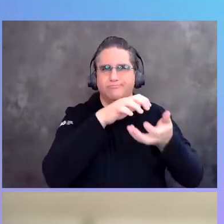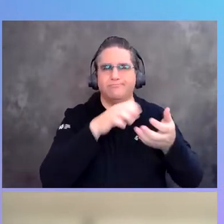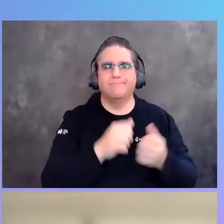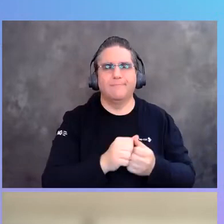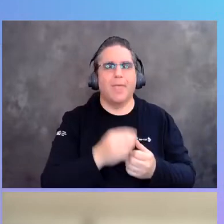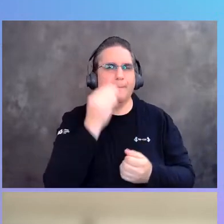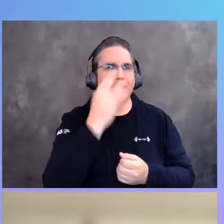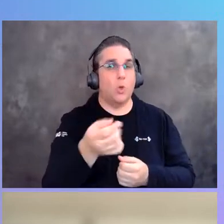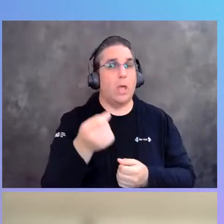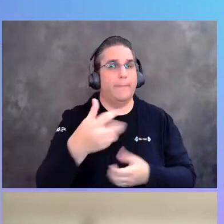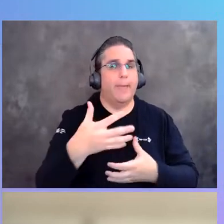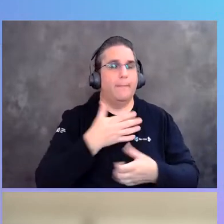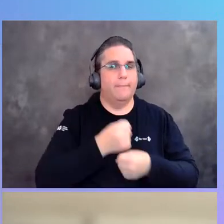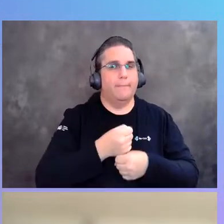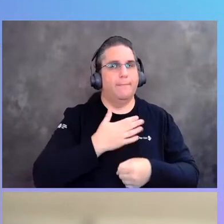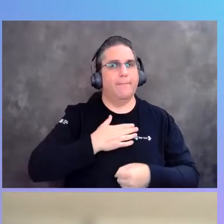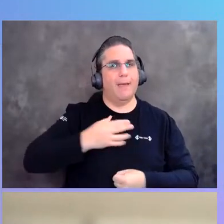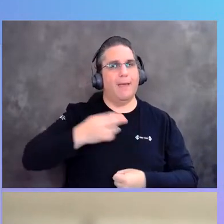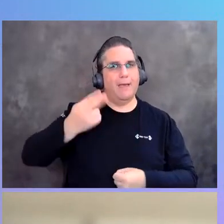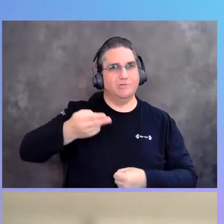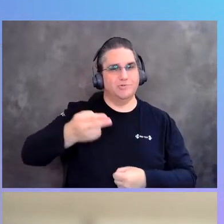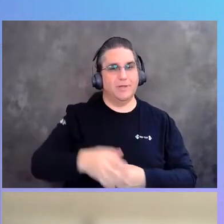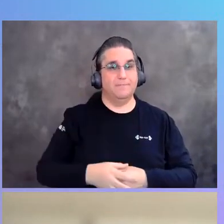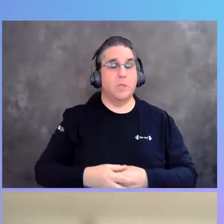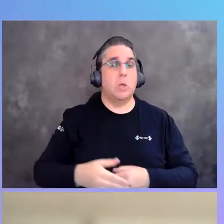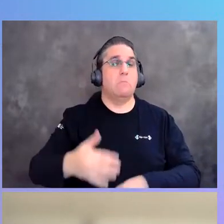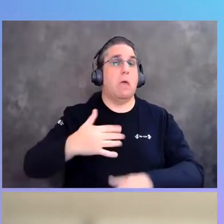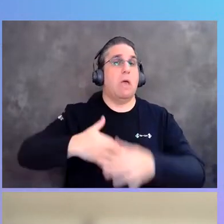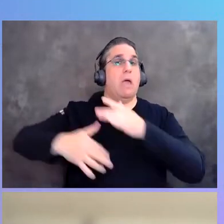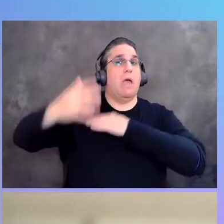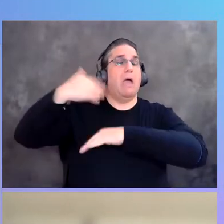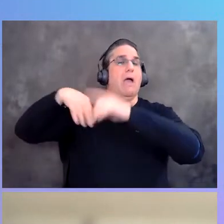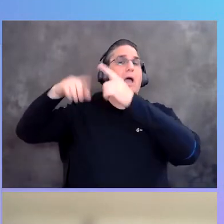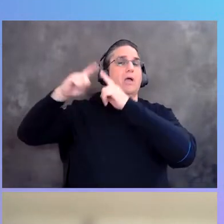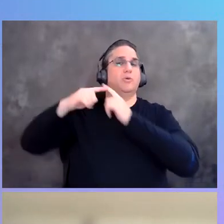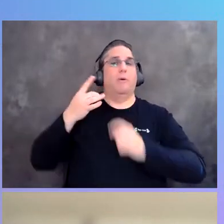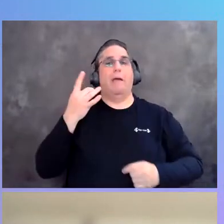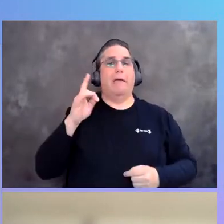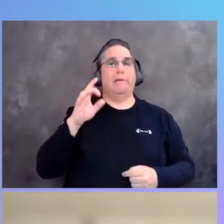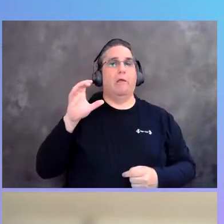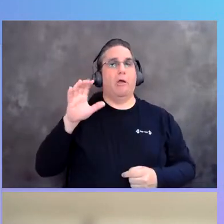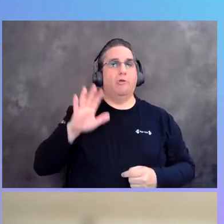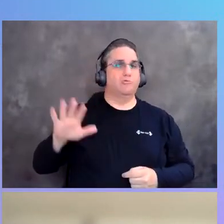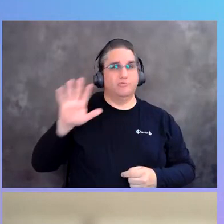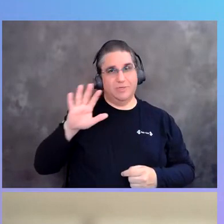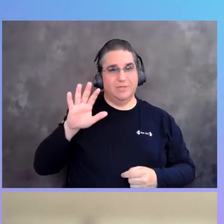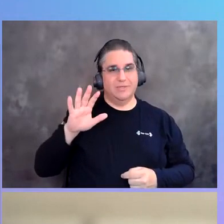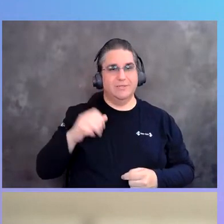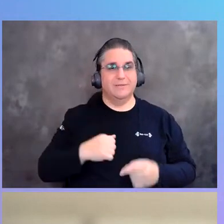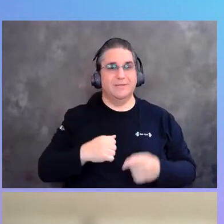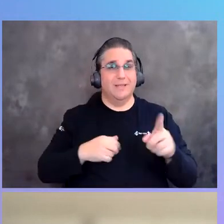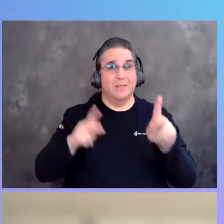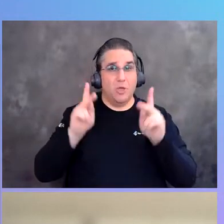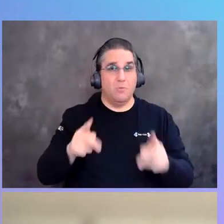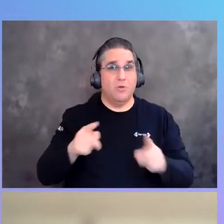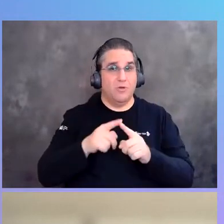you all the way back to the 1800s to talk about this Cornish legend who was